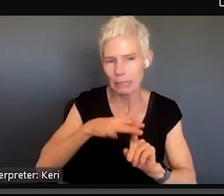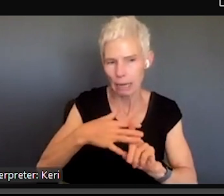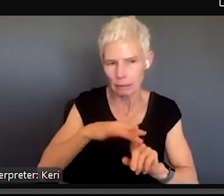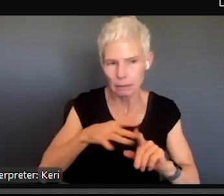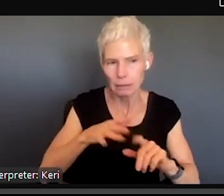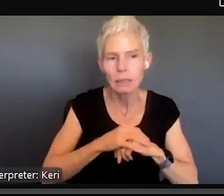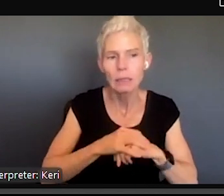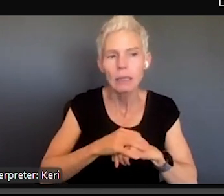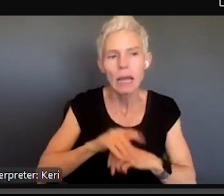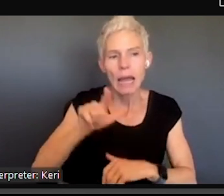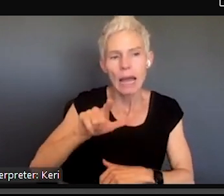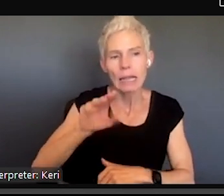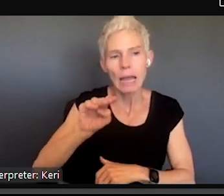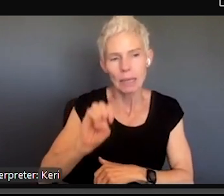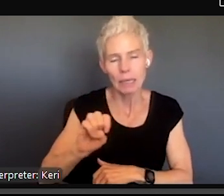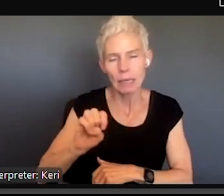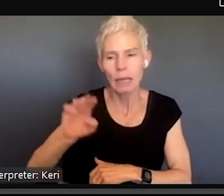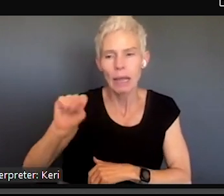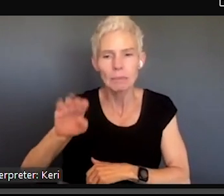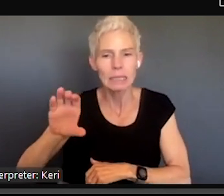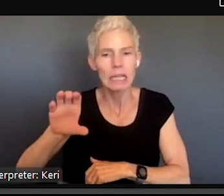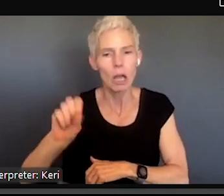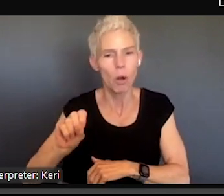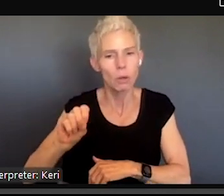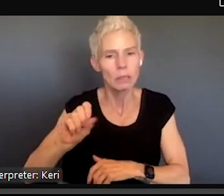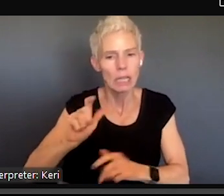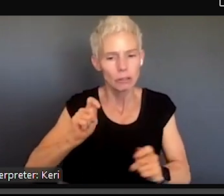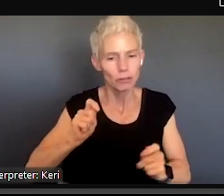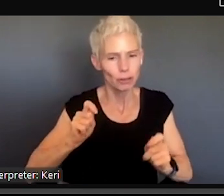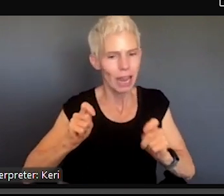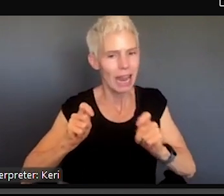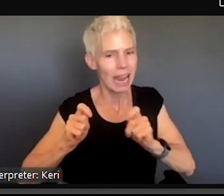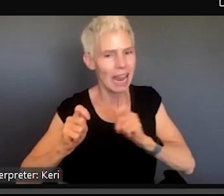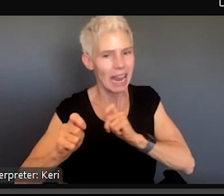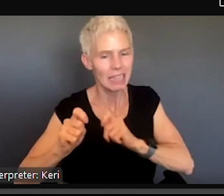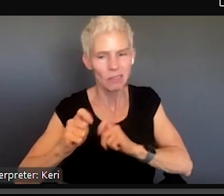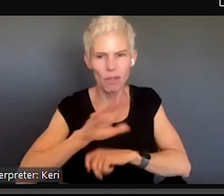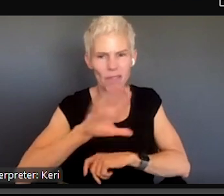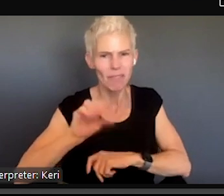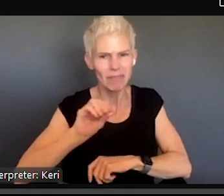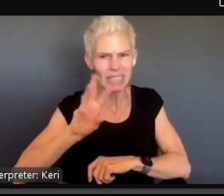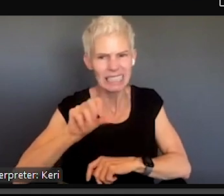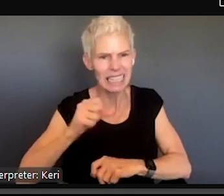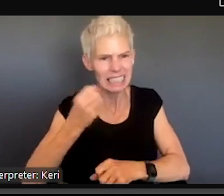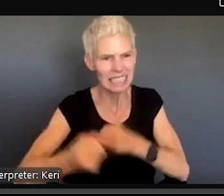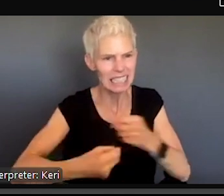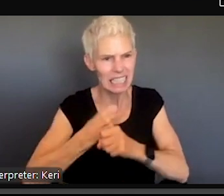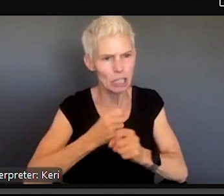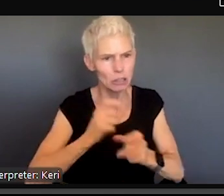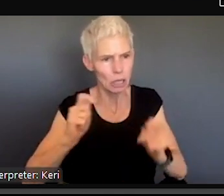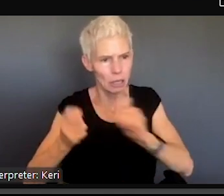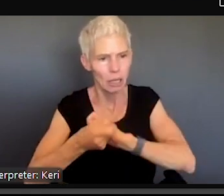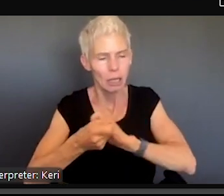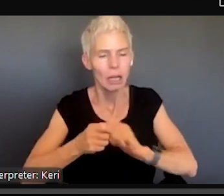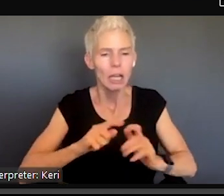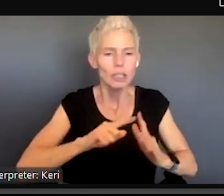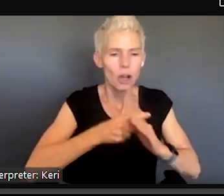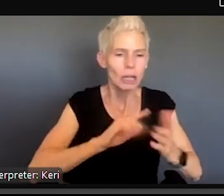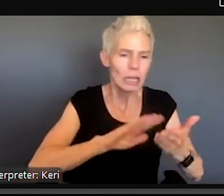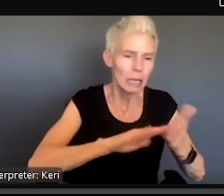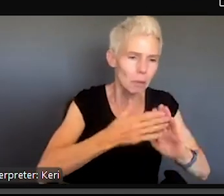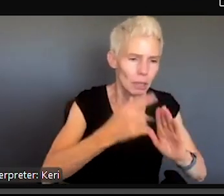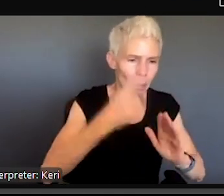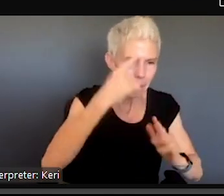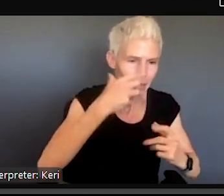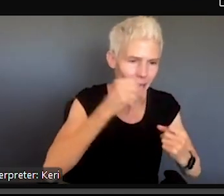So the LME MCOs, we've evolved over the past 50, 60 years. We started off as community mental health centers.